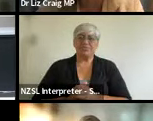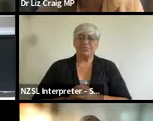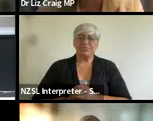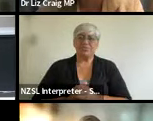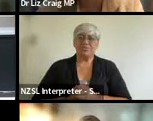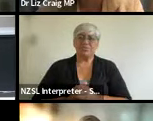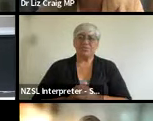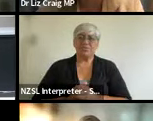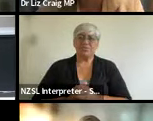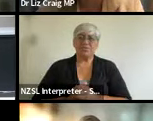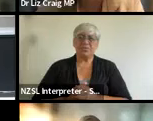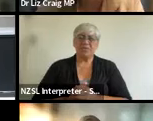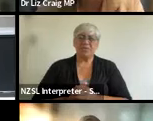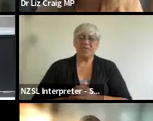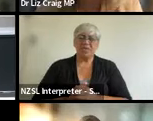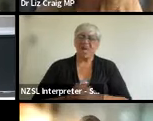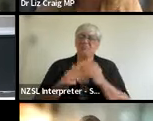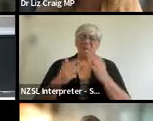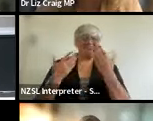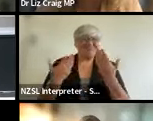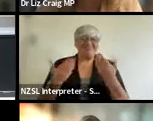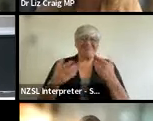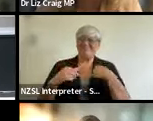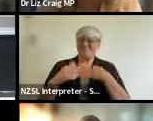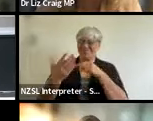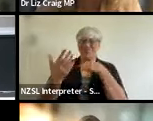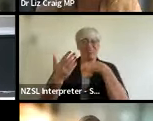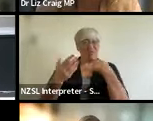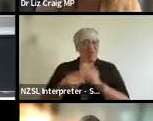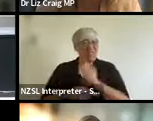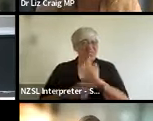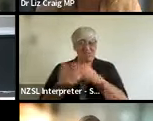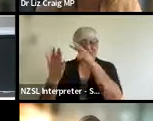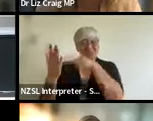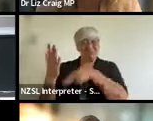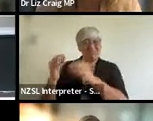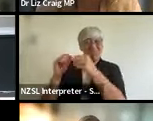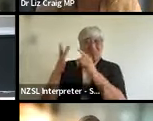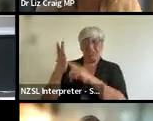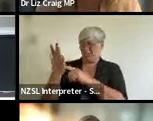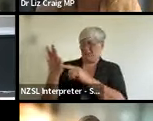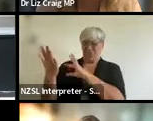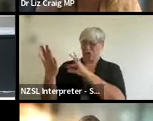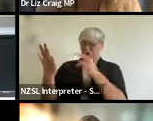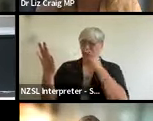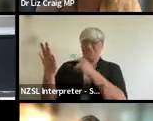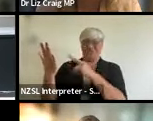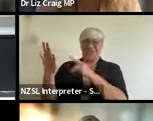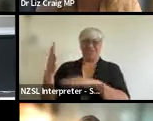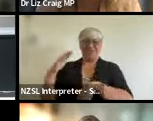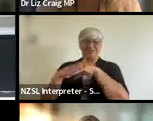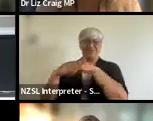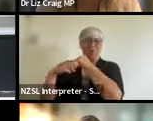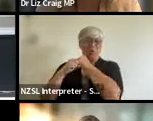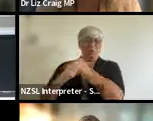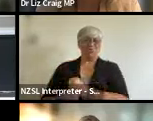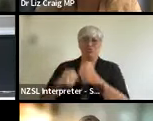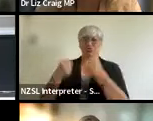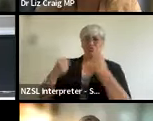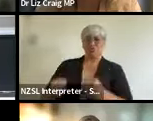action, and I don't see it anywhere in the bill.